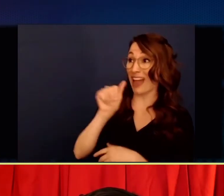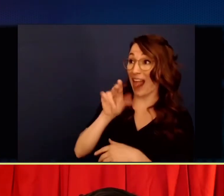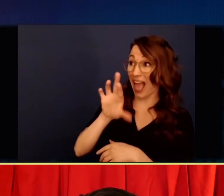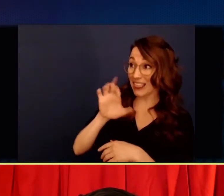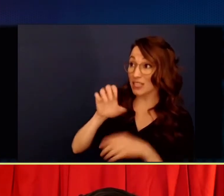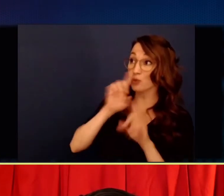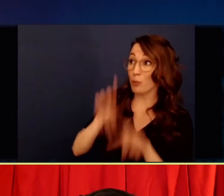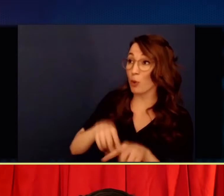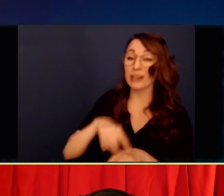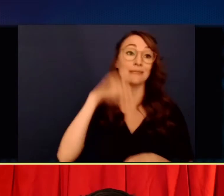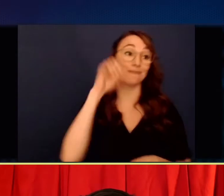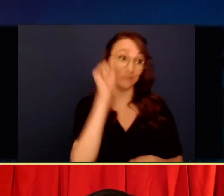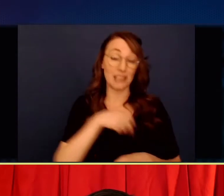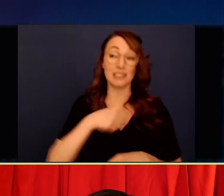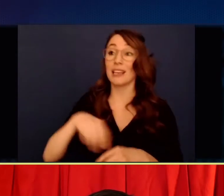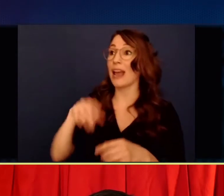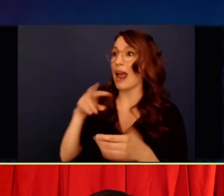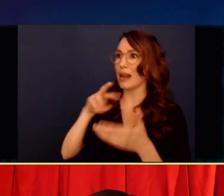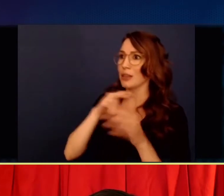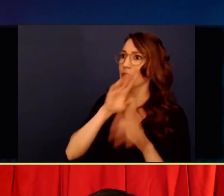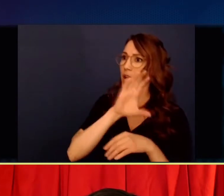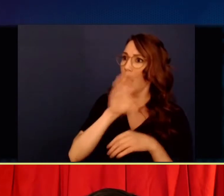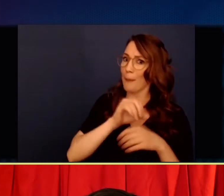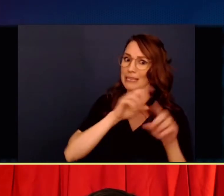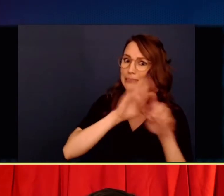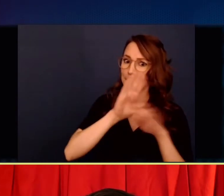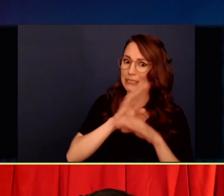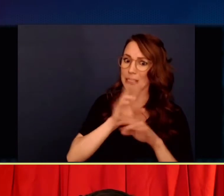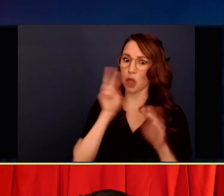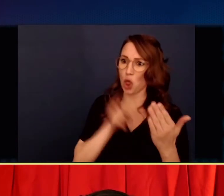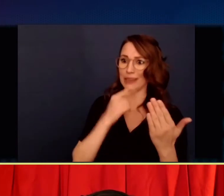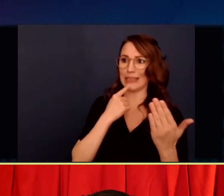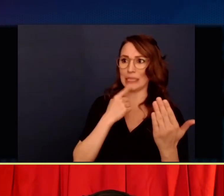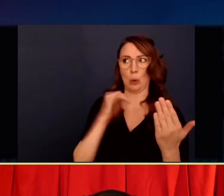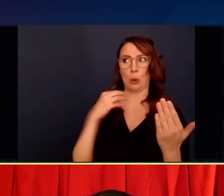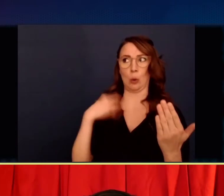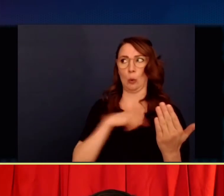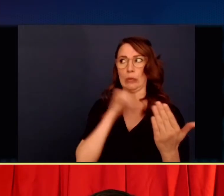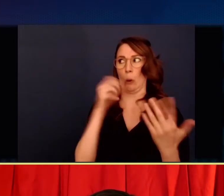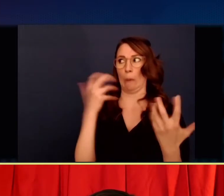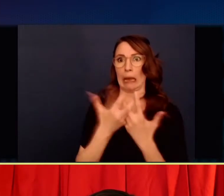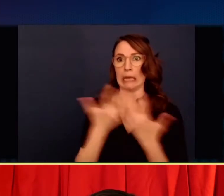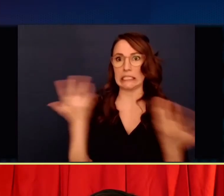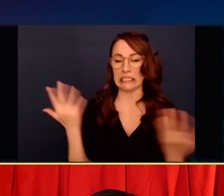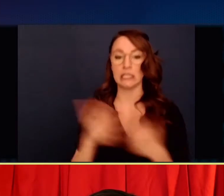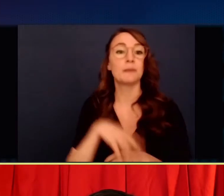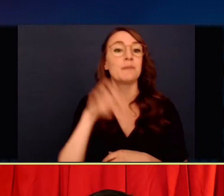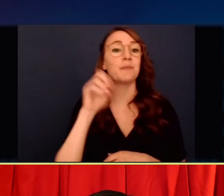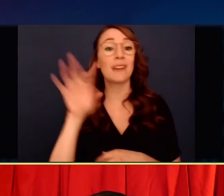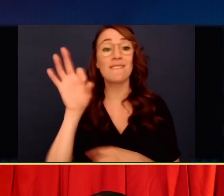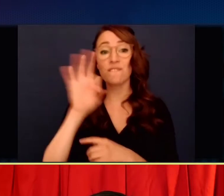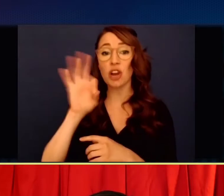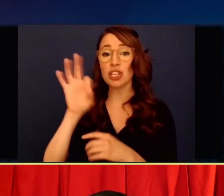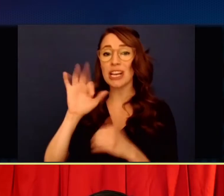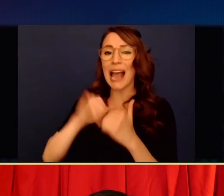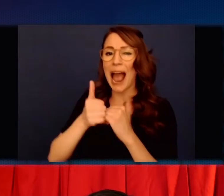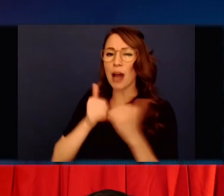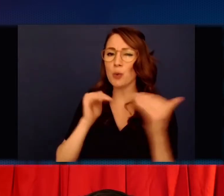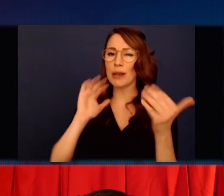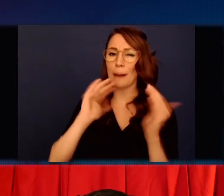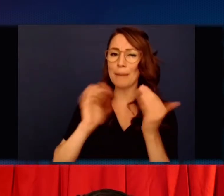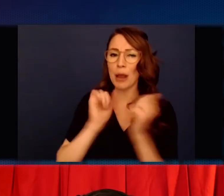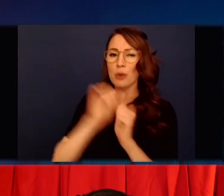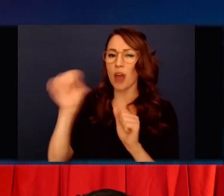on par. How does Frederick County line up with other regions that are near us? Great.